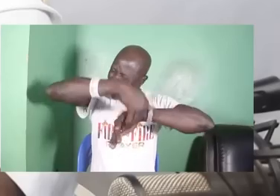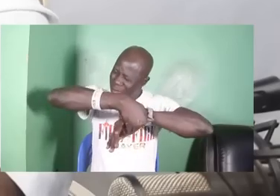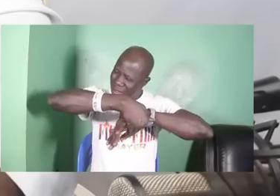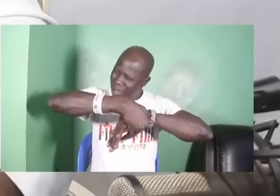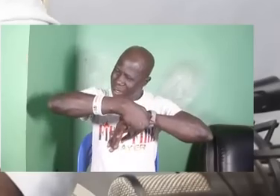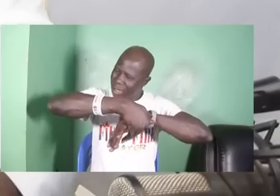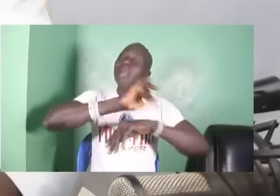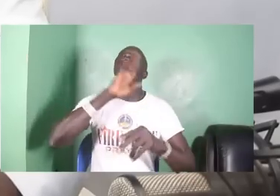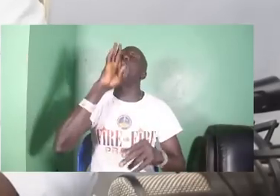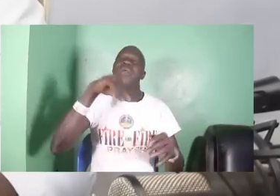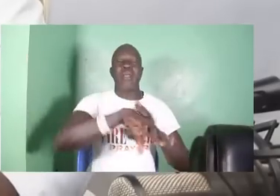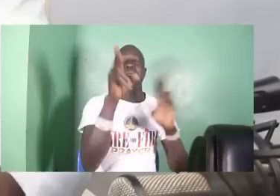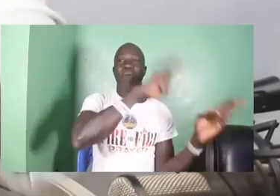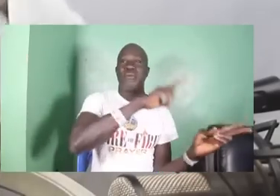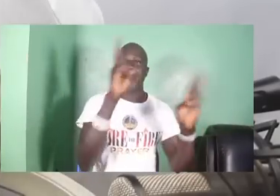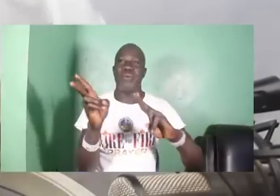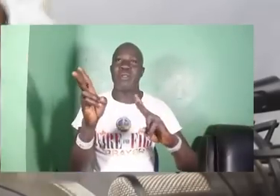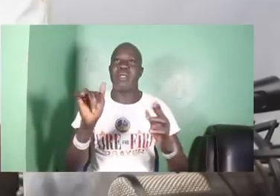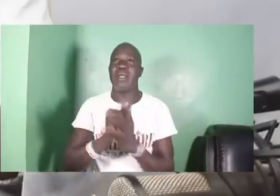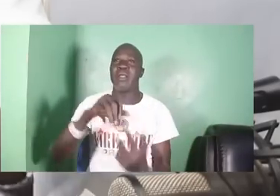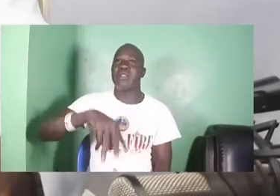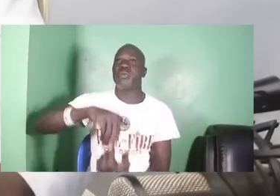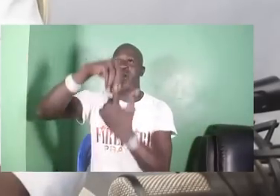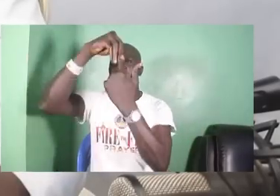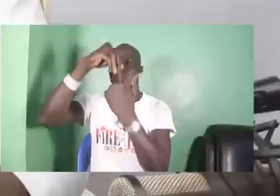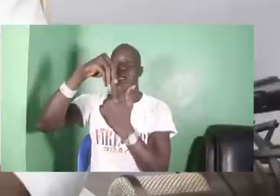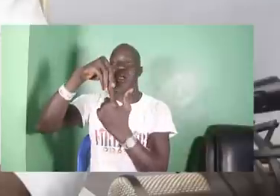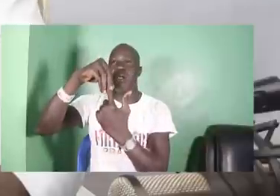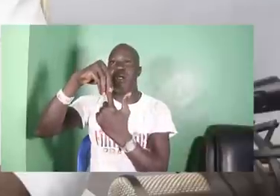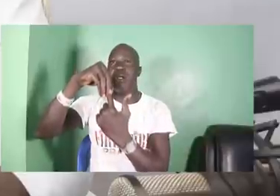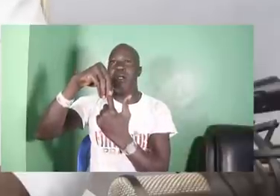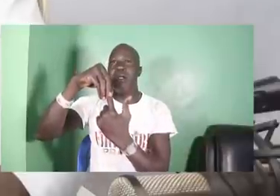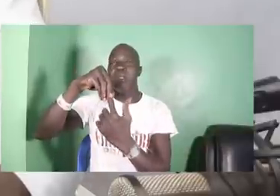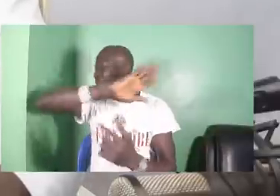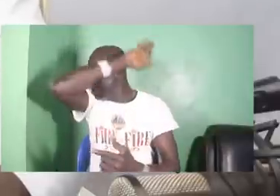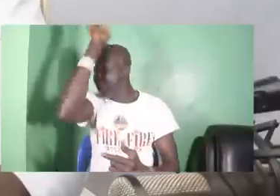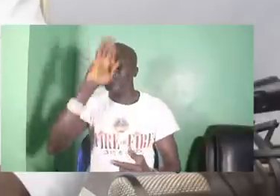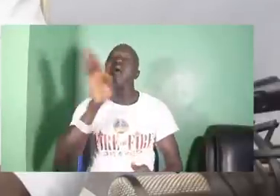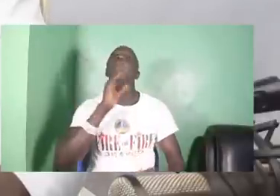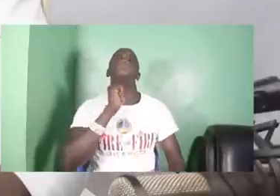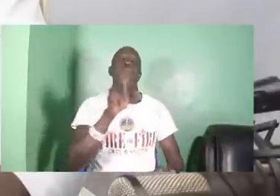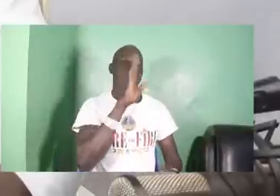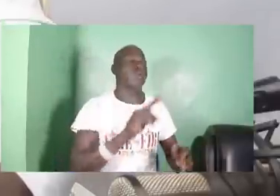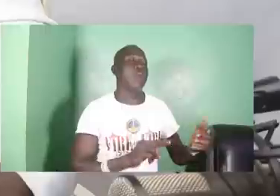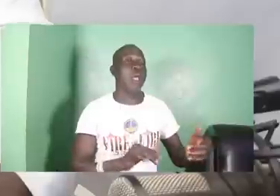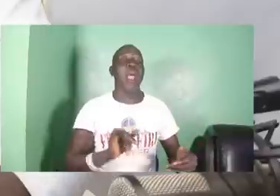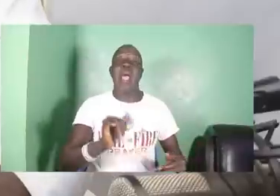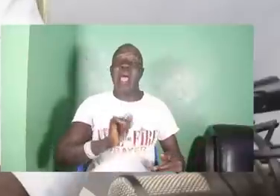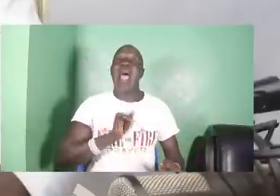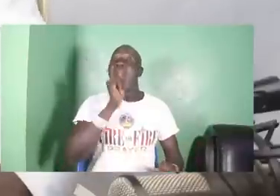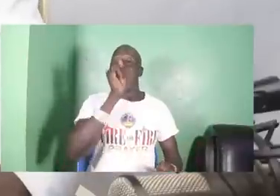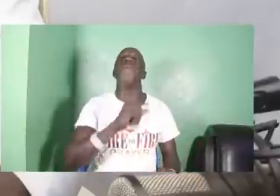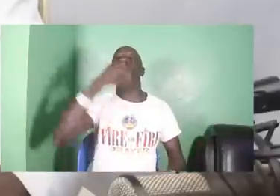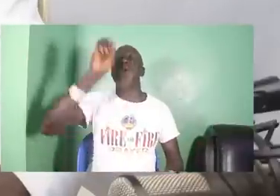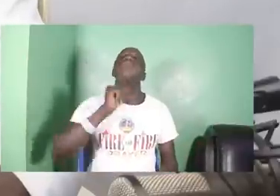tonight. O wa je iso oru. Is a vigil. A kan se. A special. Won le dan duo. I must stop him. So pe won le dan